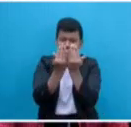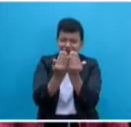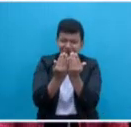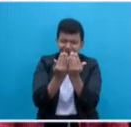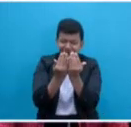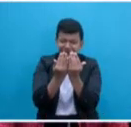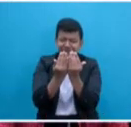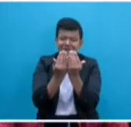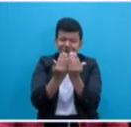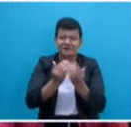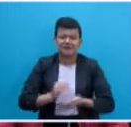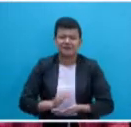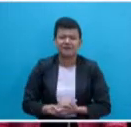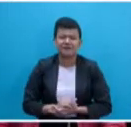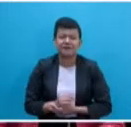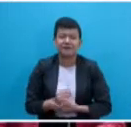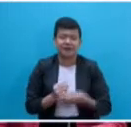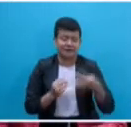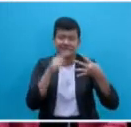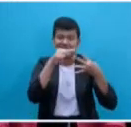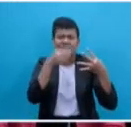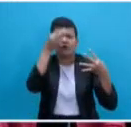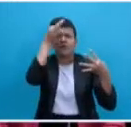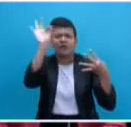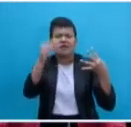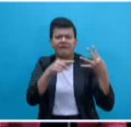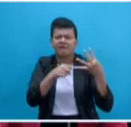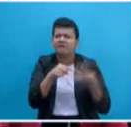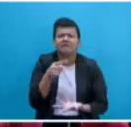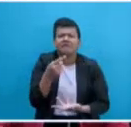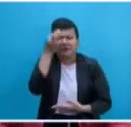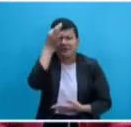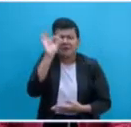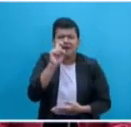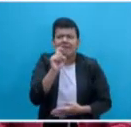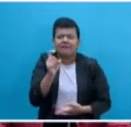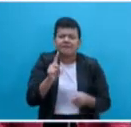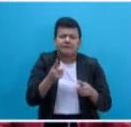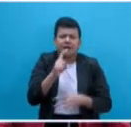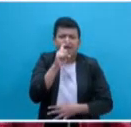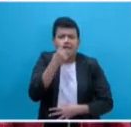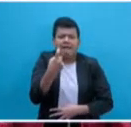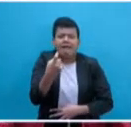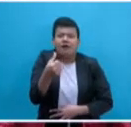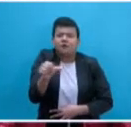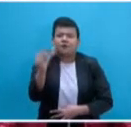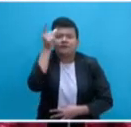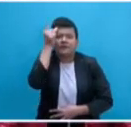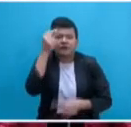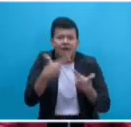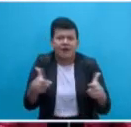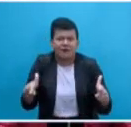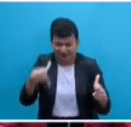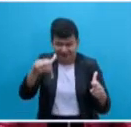the members of this House cannot use the native Fijian language in this chamber. In his closing thanks, he used the same